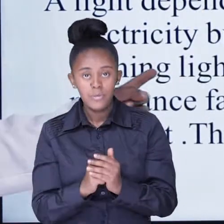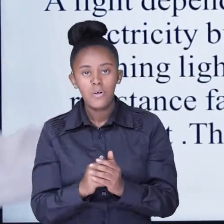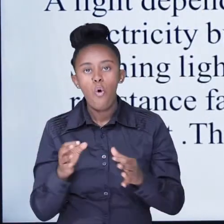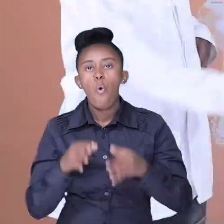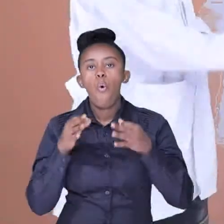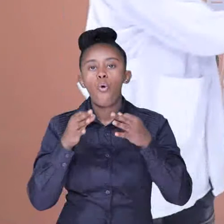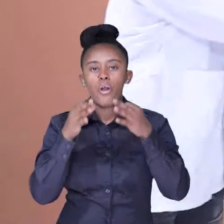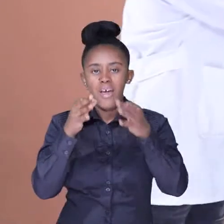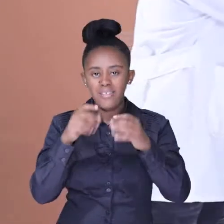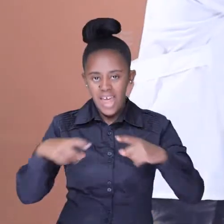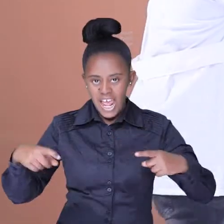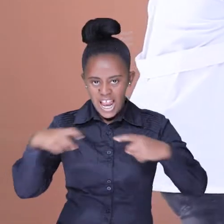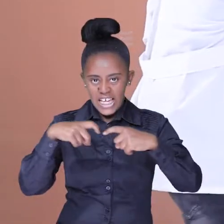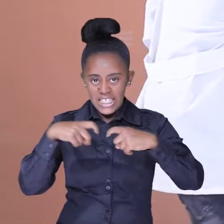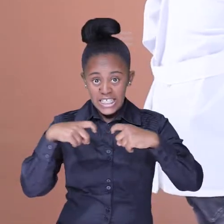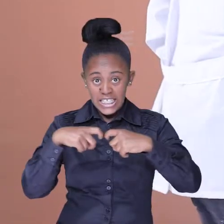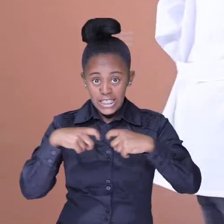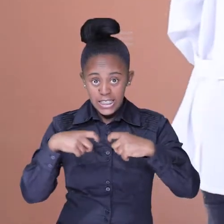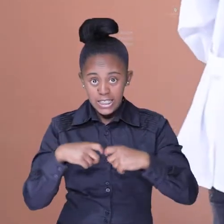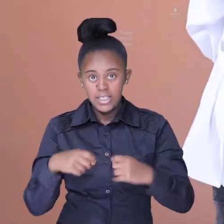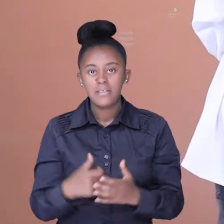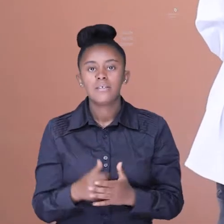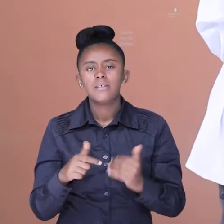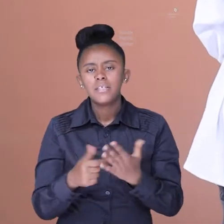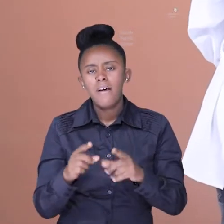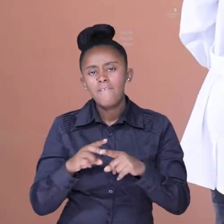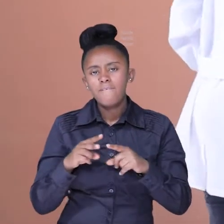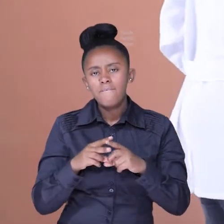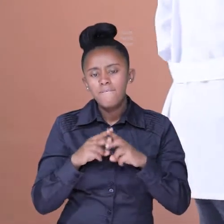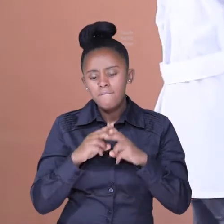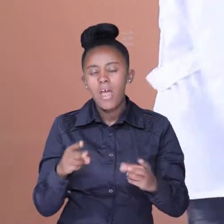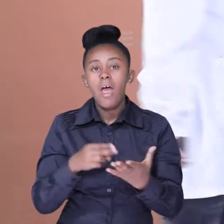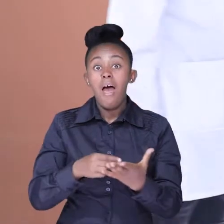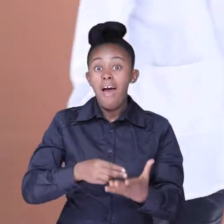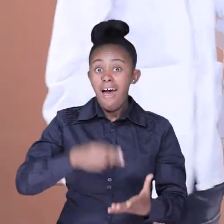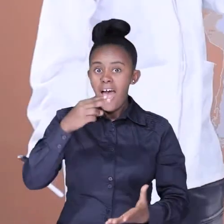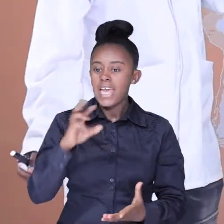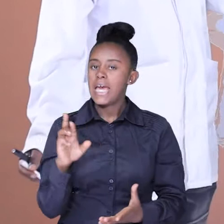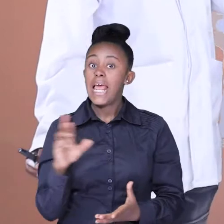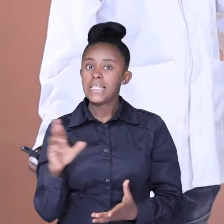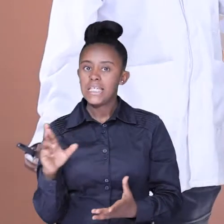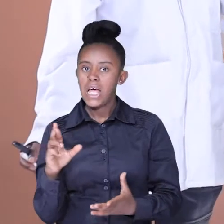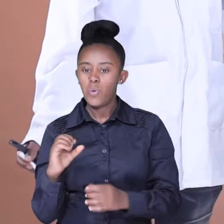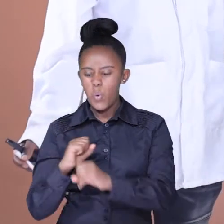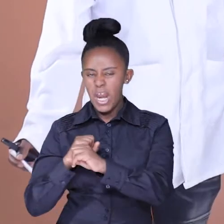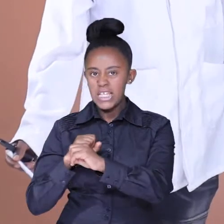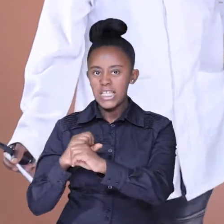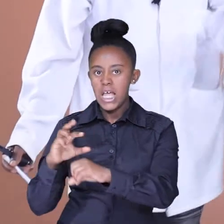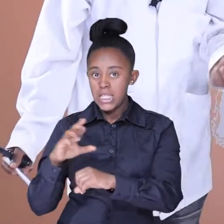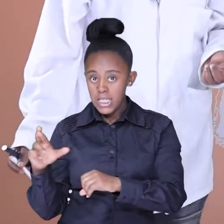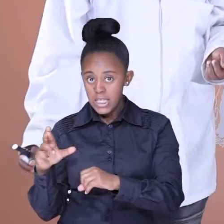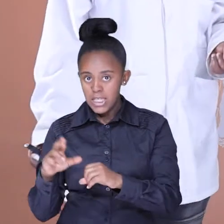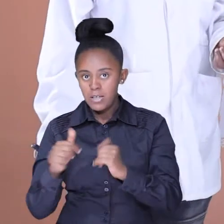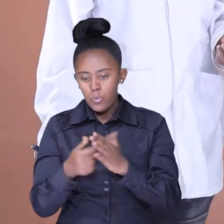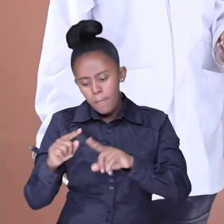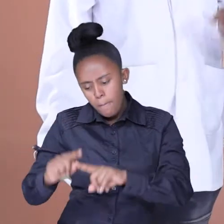conduct electricity, but in the dark it has very high resistance. This light dependent resistor is depend on